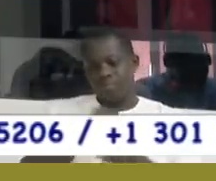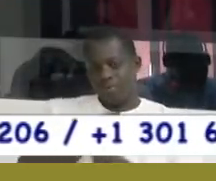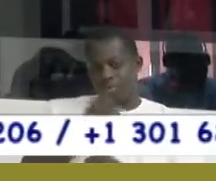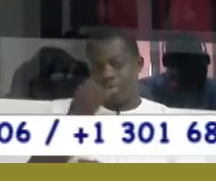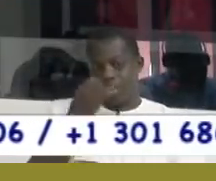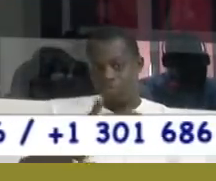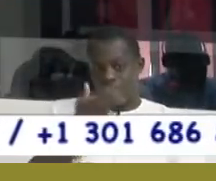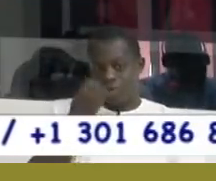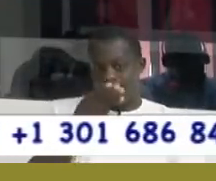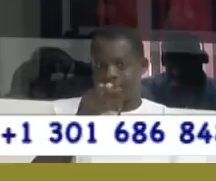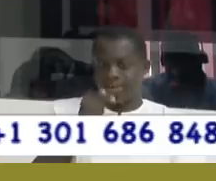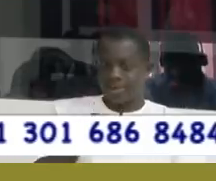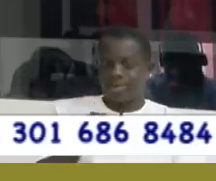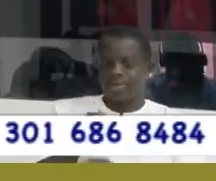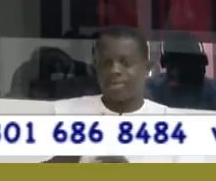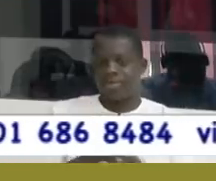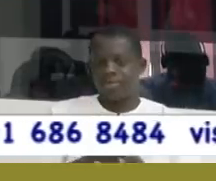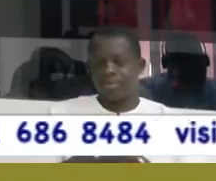say.